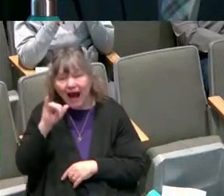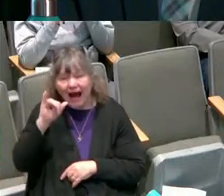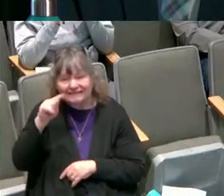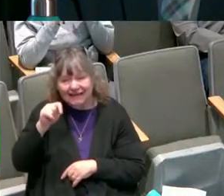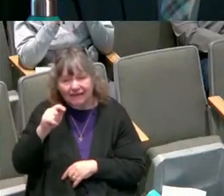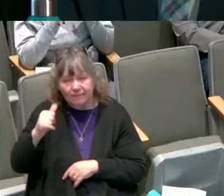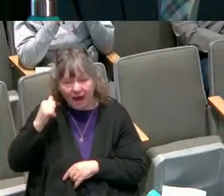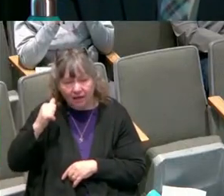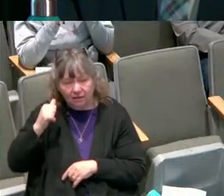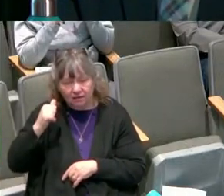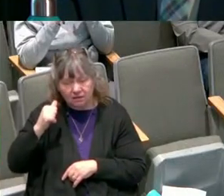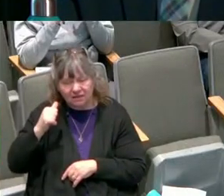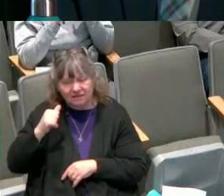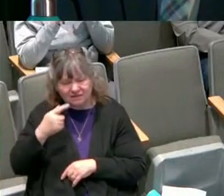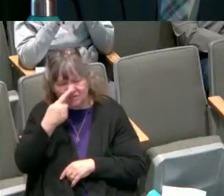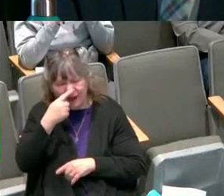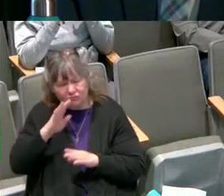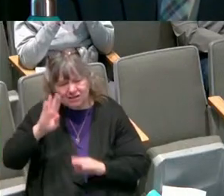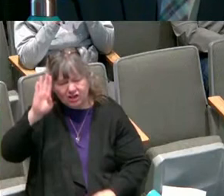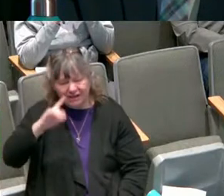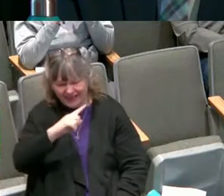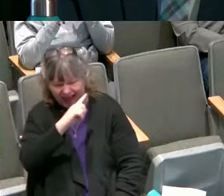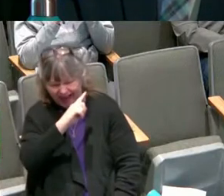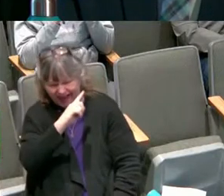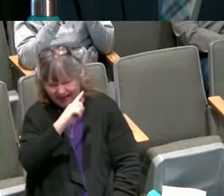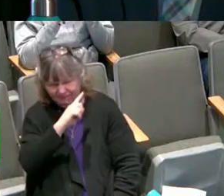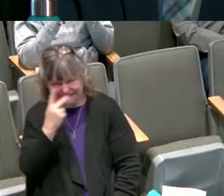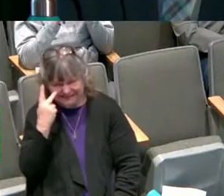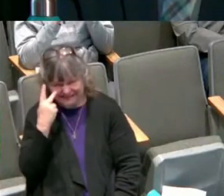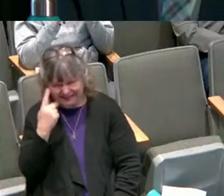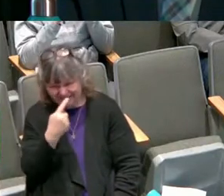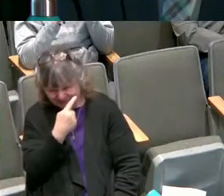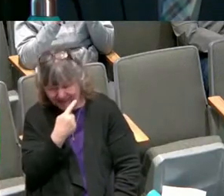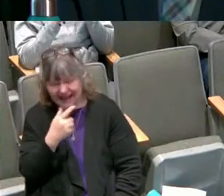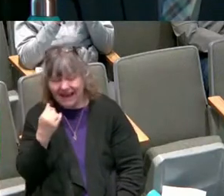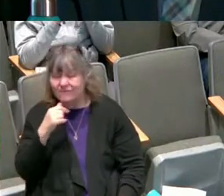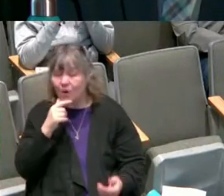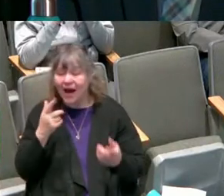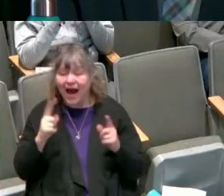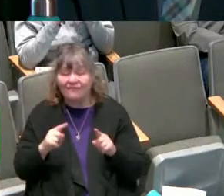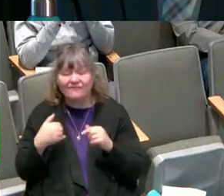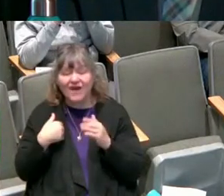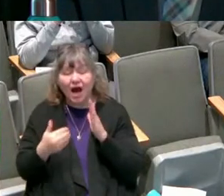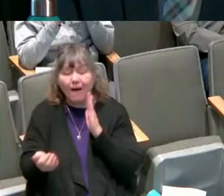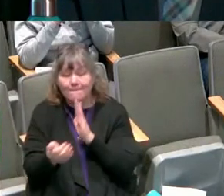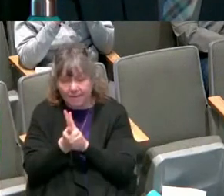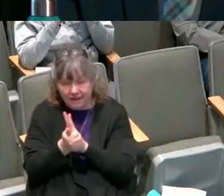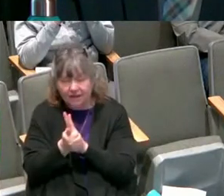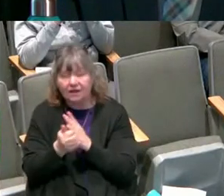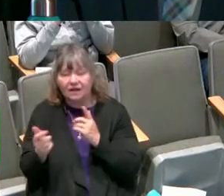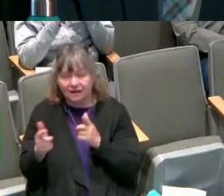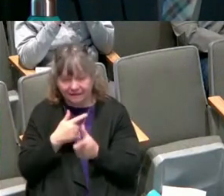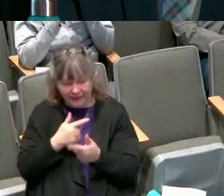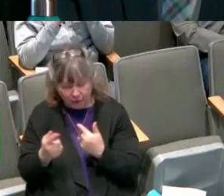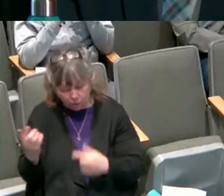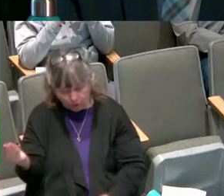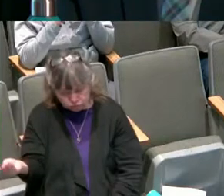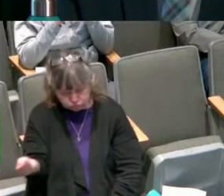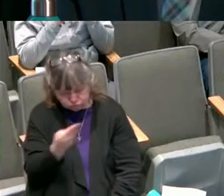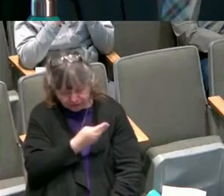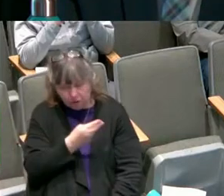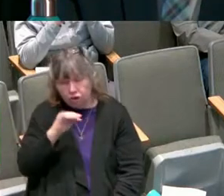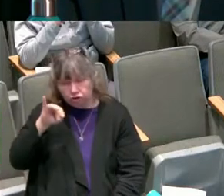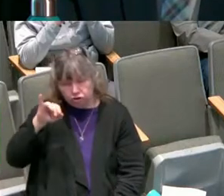could um one of you raise your hand okay there we go so if you have an amendment you would take it to